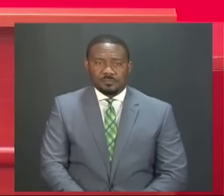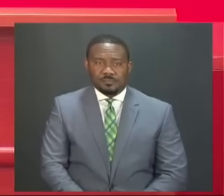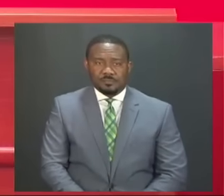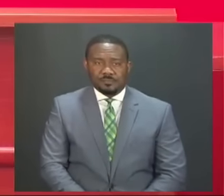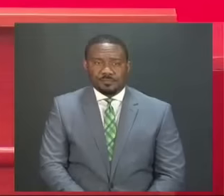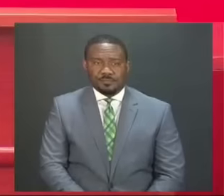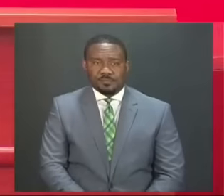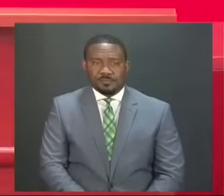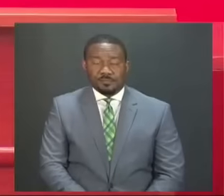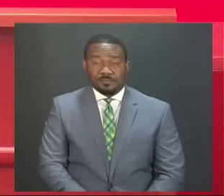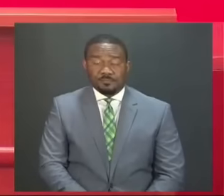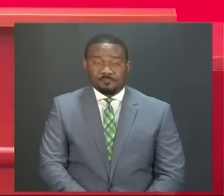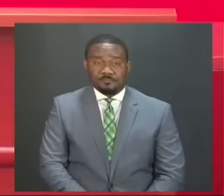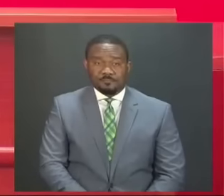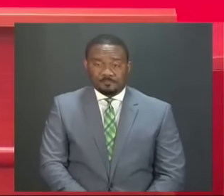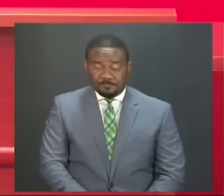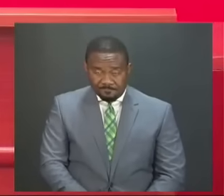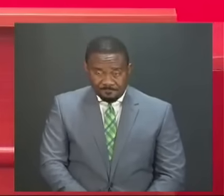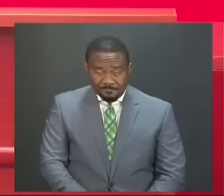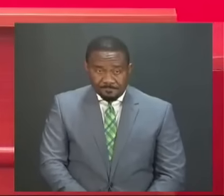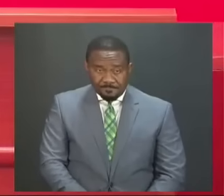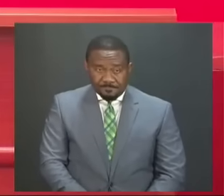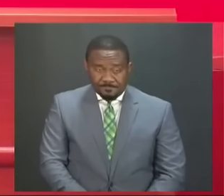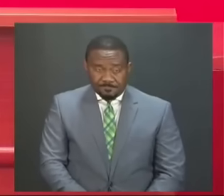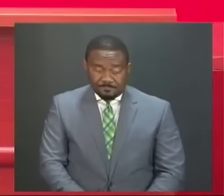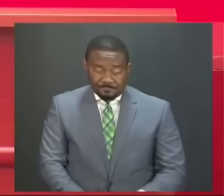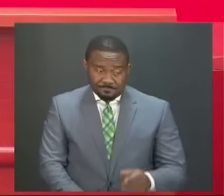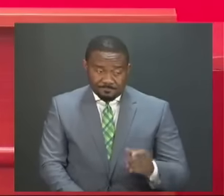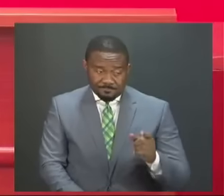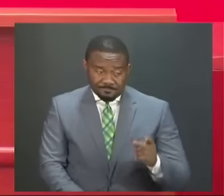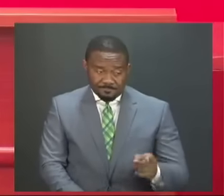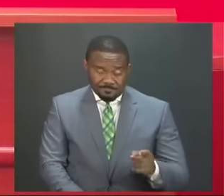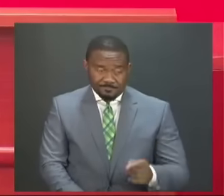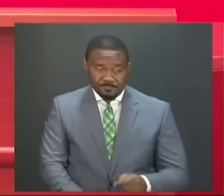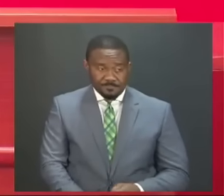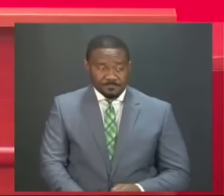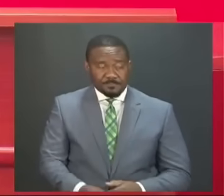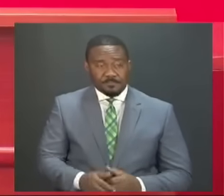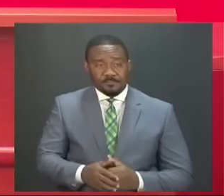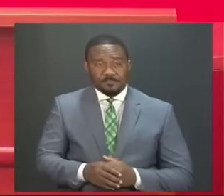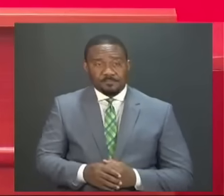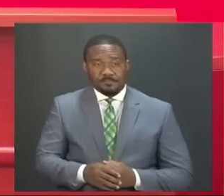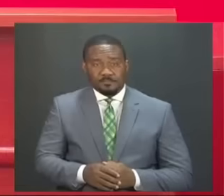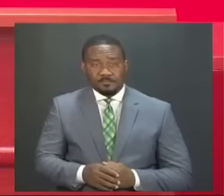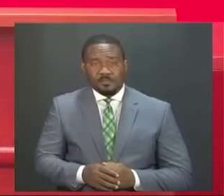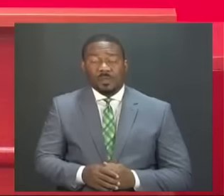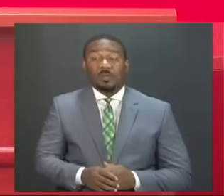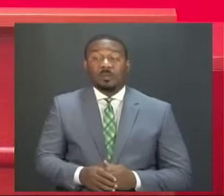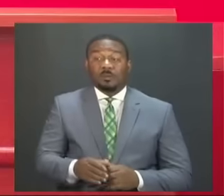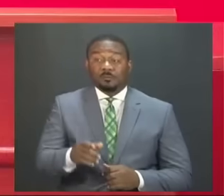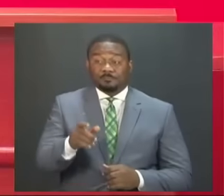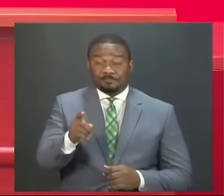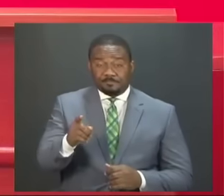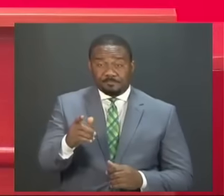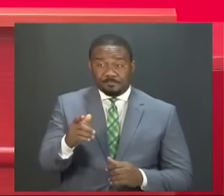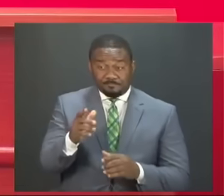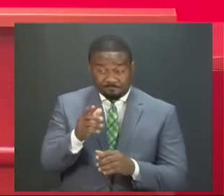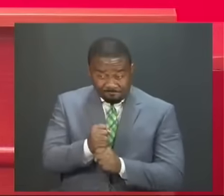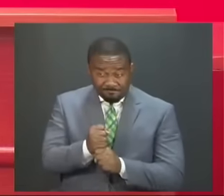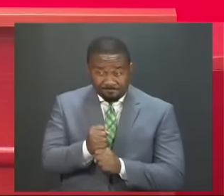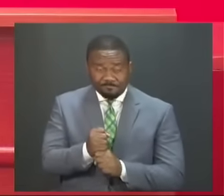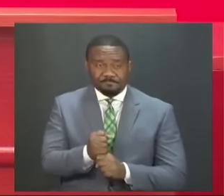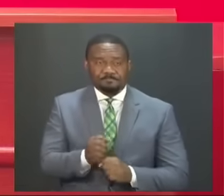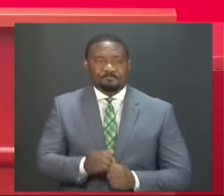Honorable Roxanne Dapamako, let me hear you, but be brief. Speaker, I'll be very brief.